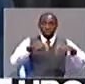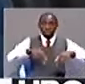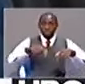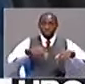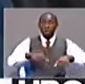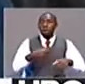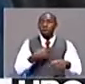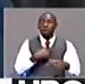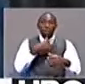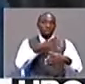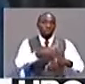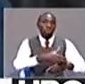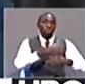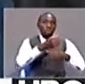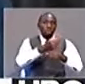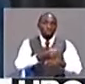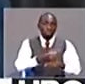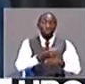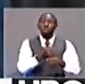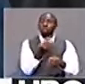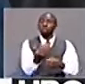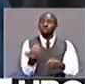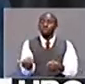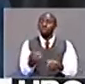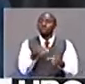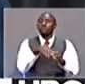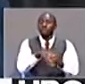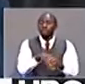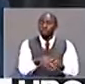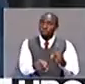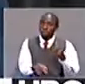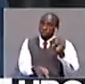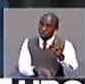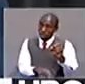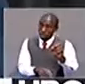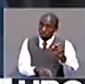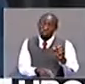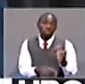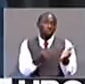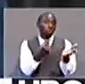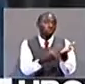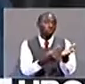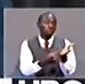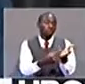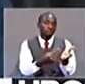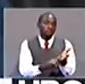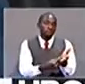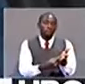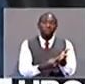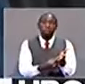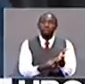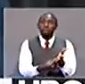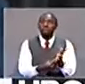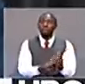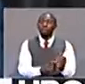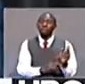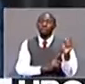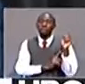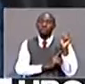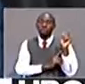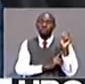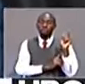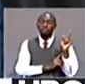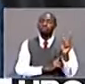children, right, Honorable Prime Minister. One, the Uganda Scouts, which is already dead in your regime. The Galo Guides is not functioning